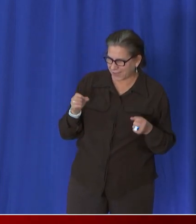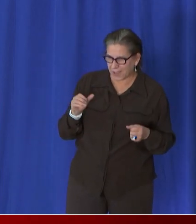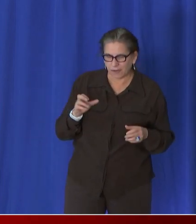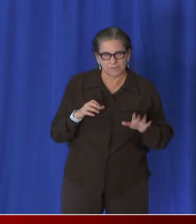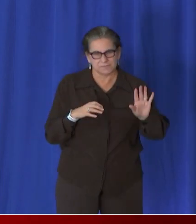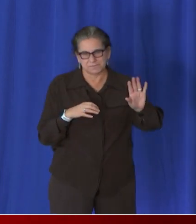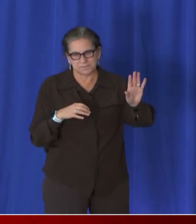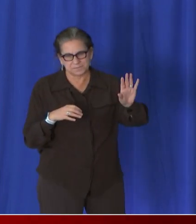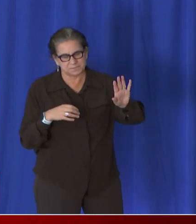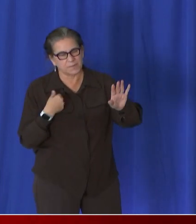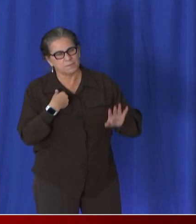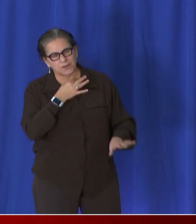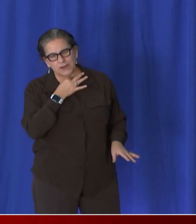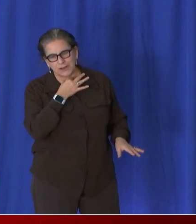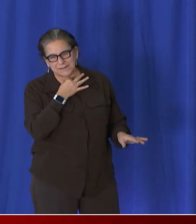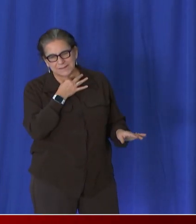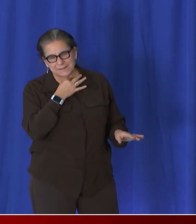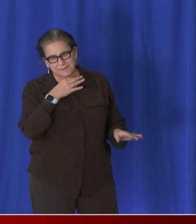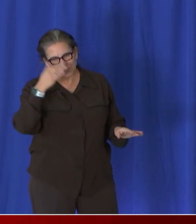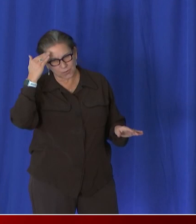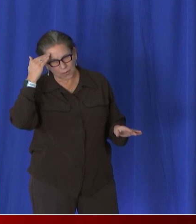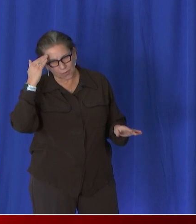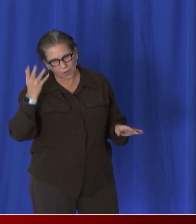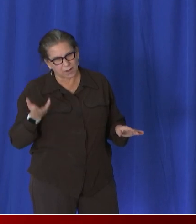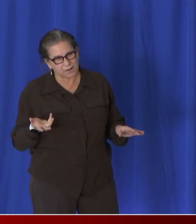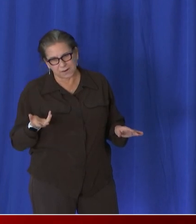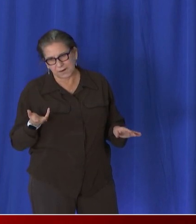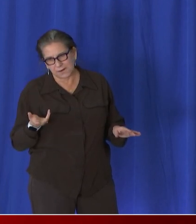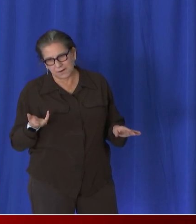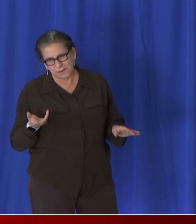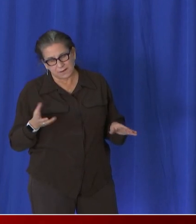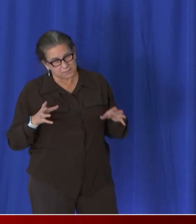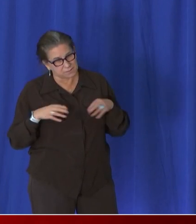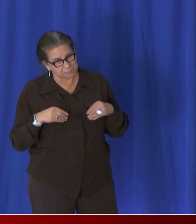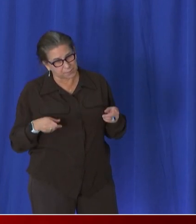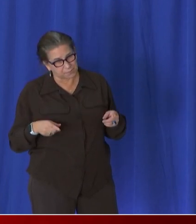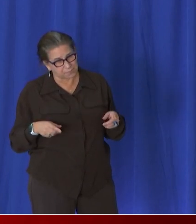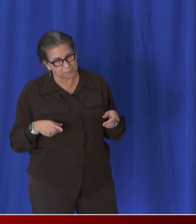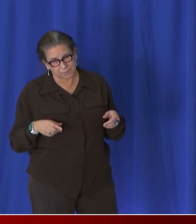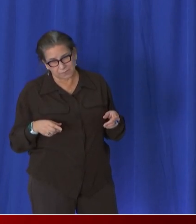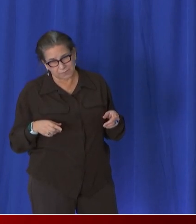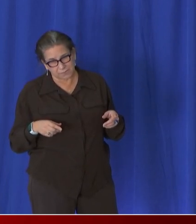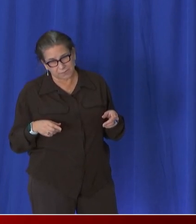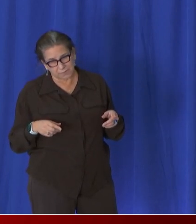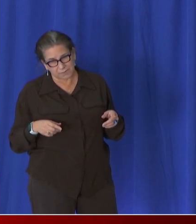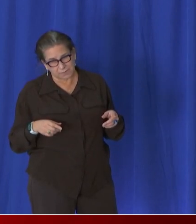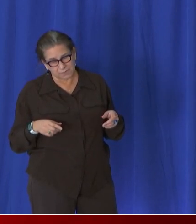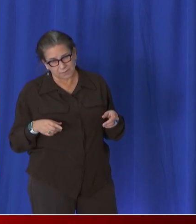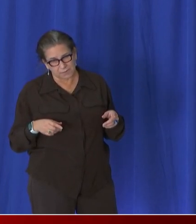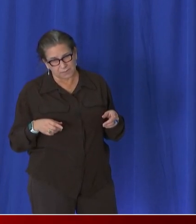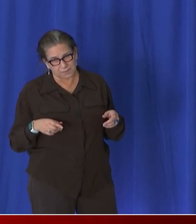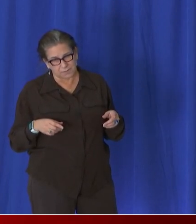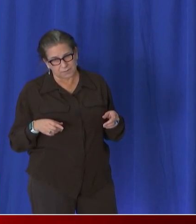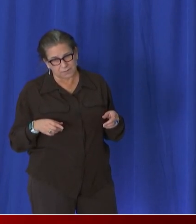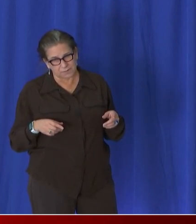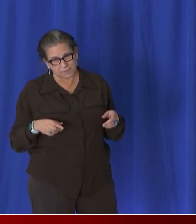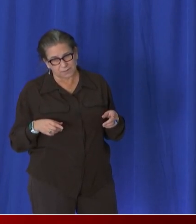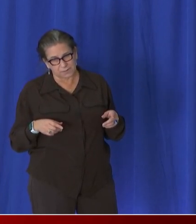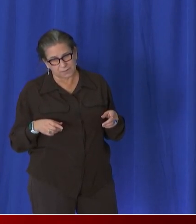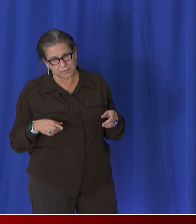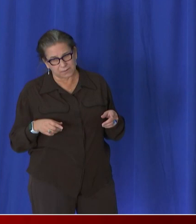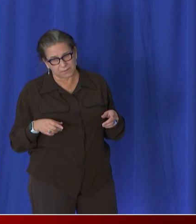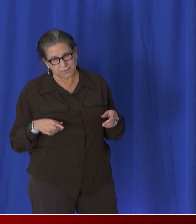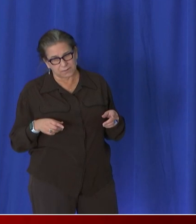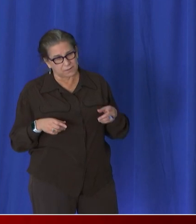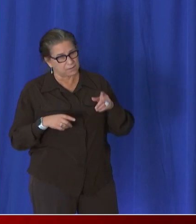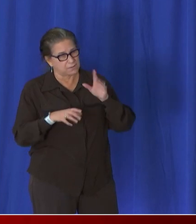curious about that, so it sounds like it will be accepted. And Yes. I believe, that company is looking to make it an app, and so I wonder if there's going to be any kind